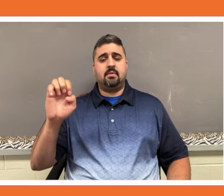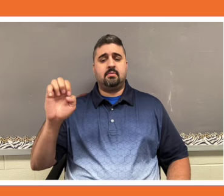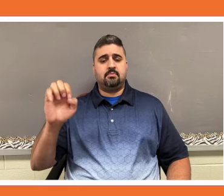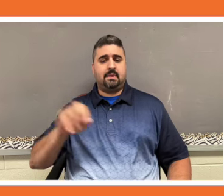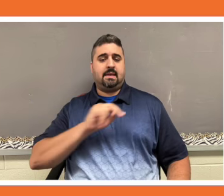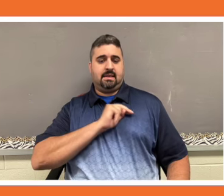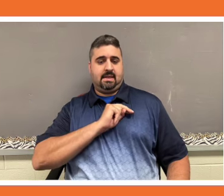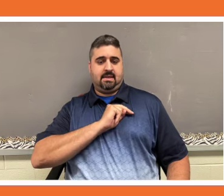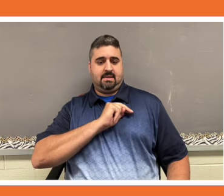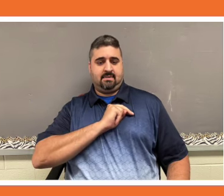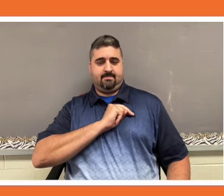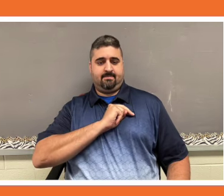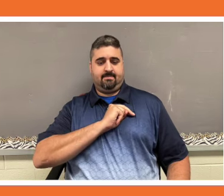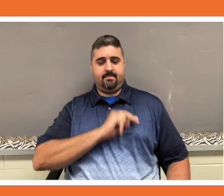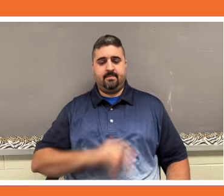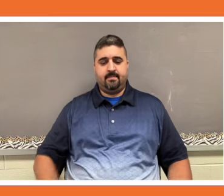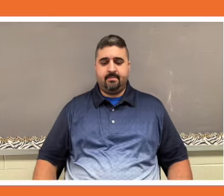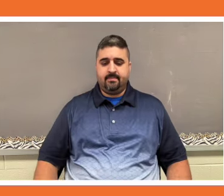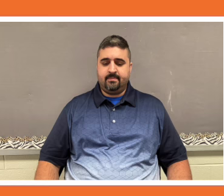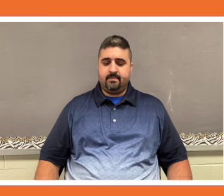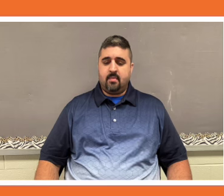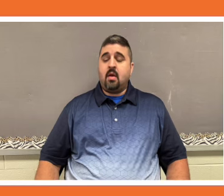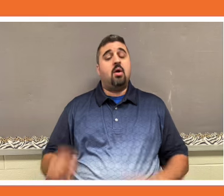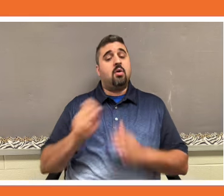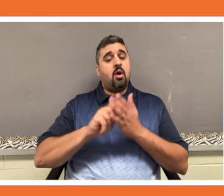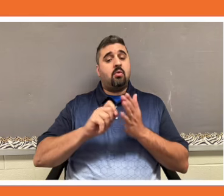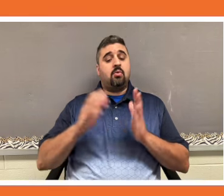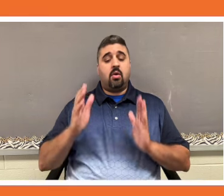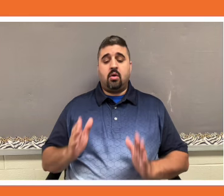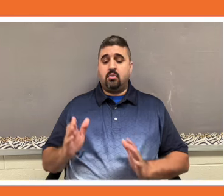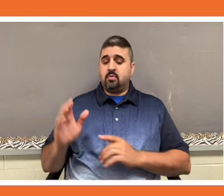I'm using this name sign for Nate the Great.